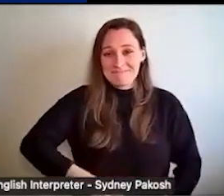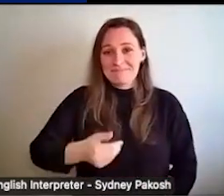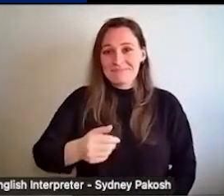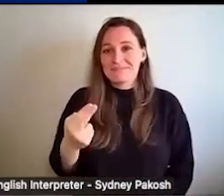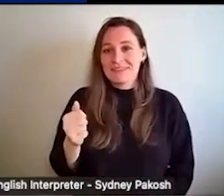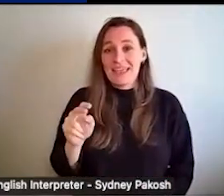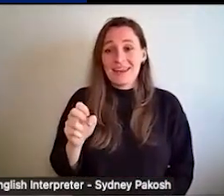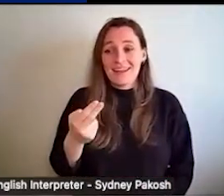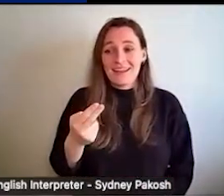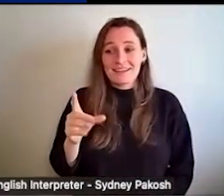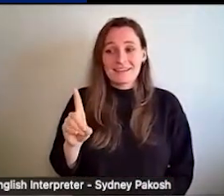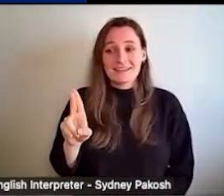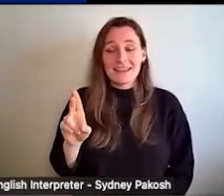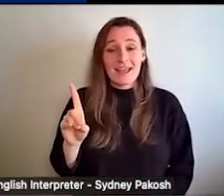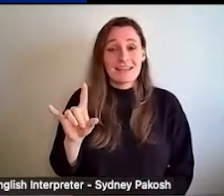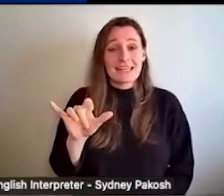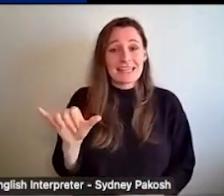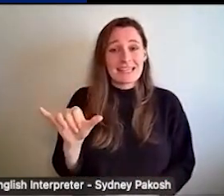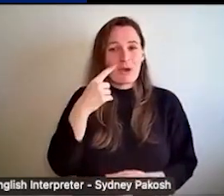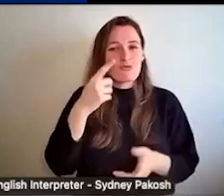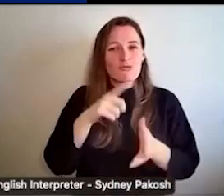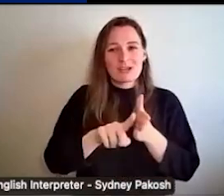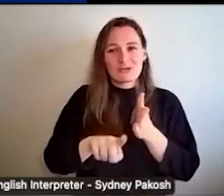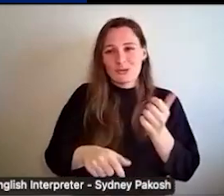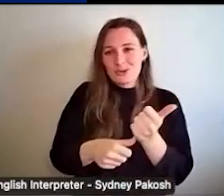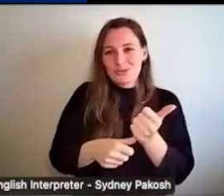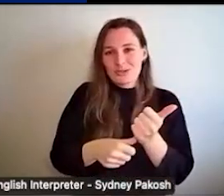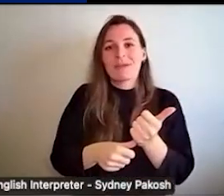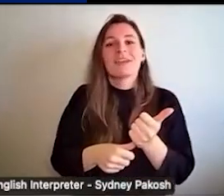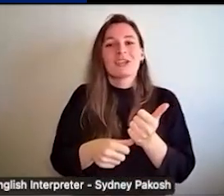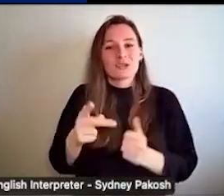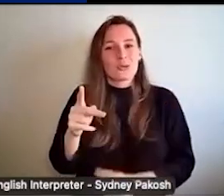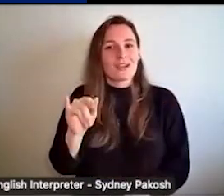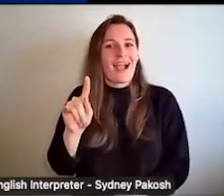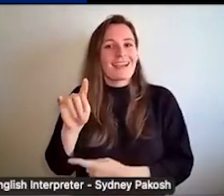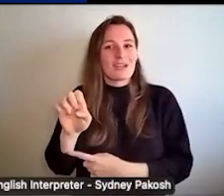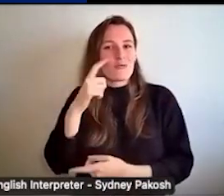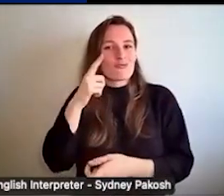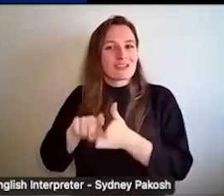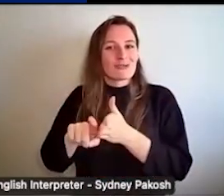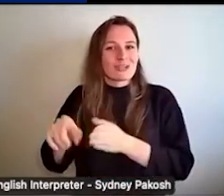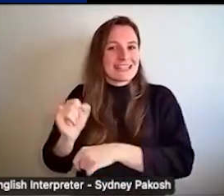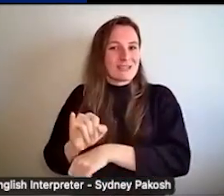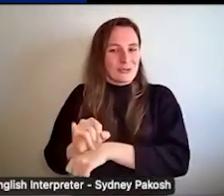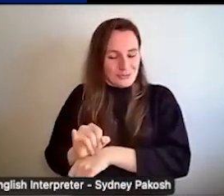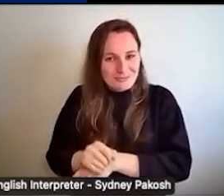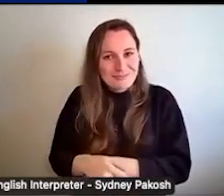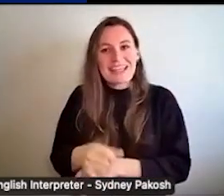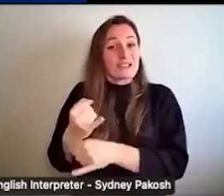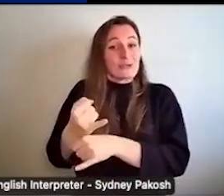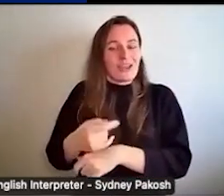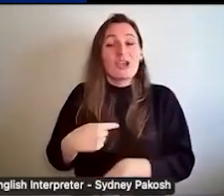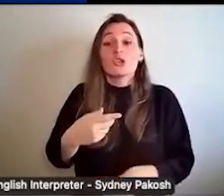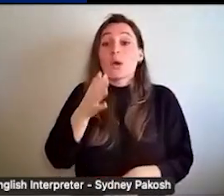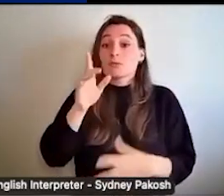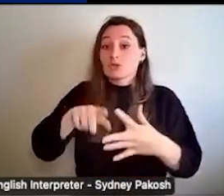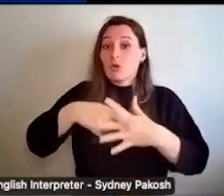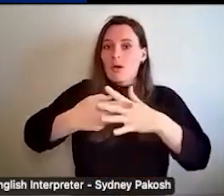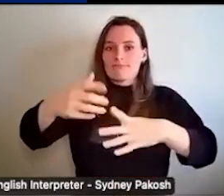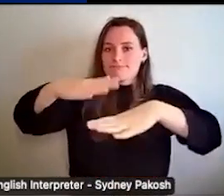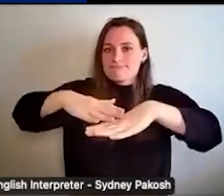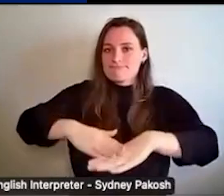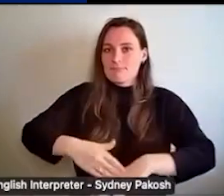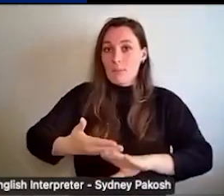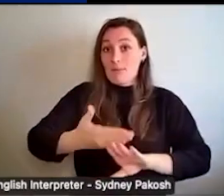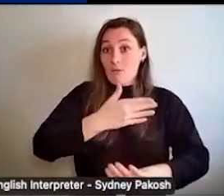Dudney, and I'm a research associate with the Engineering Health team here at Kite Research Institute. And I'll get started with some housekeeping items before